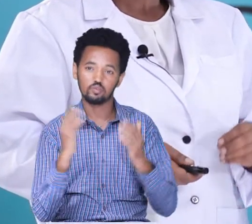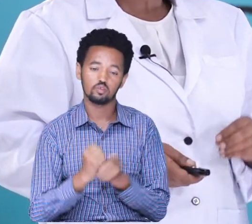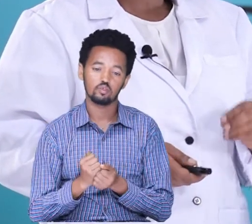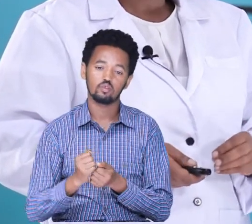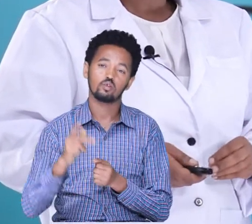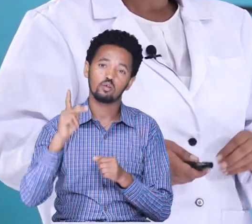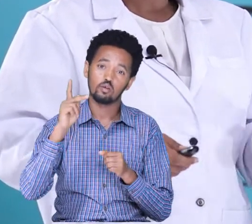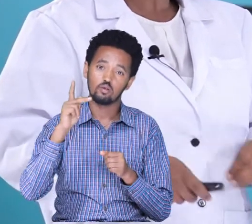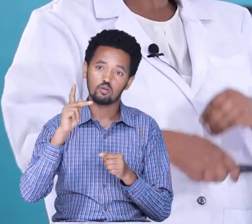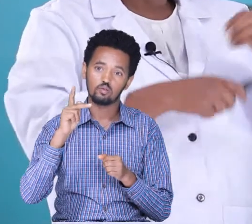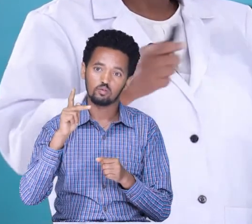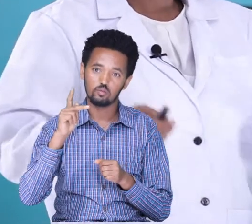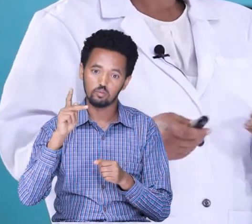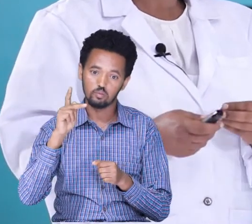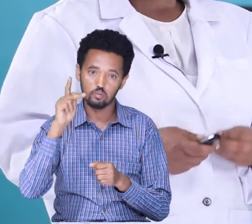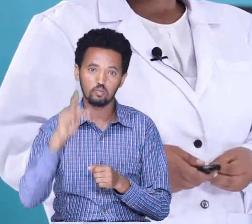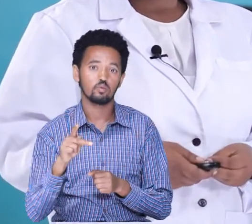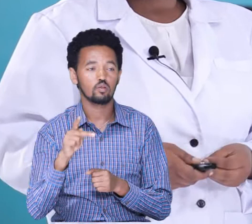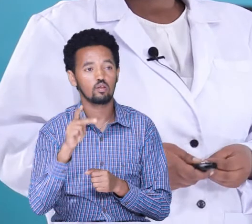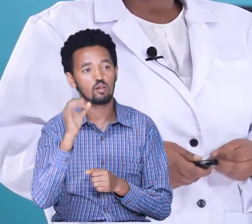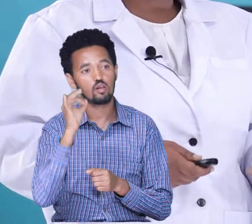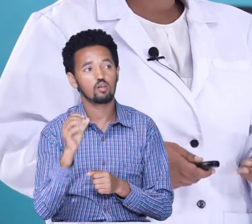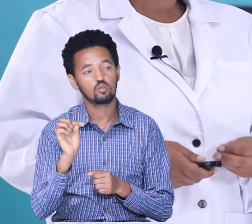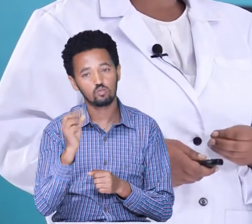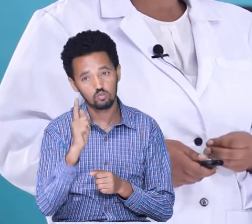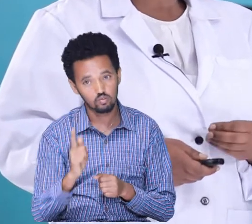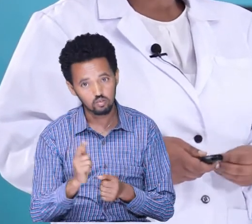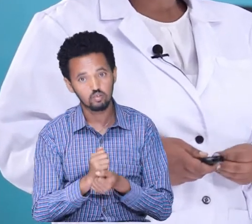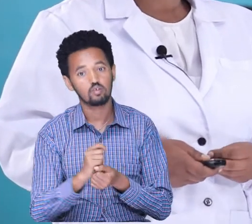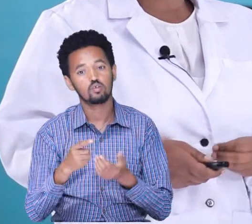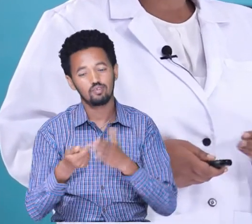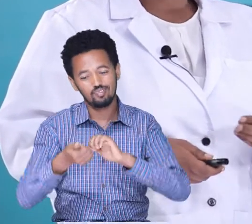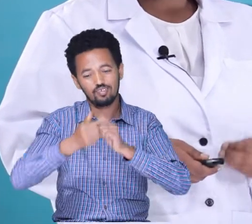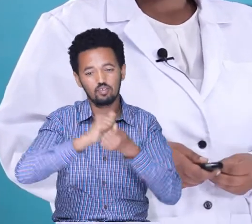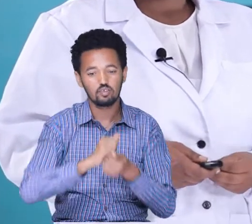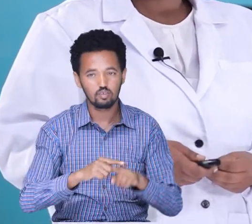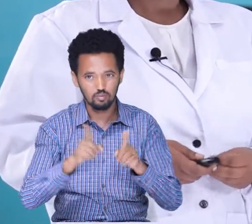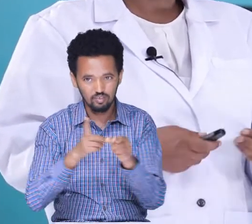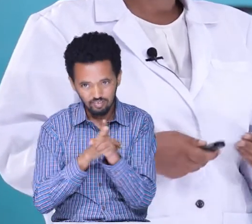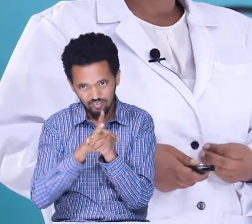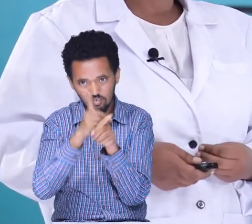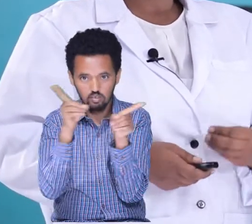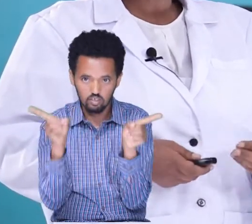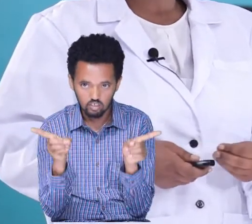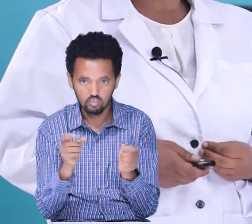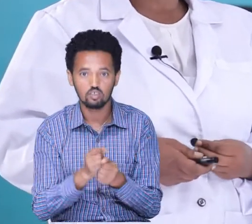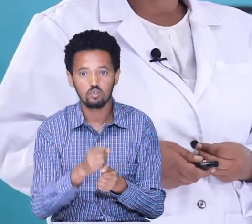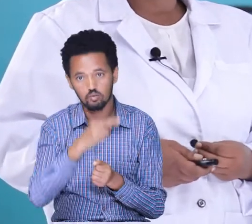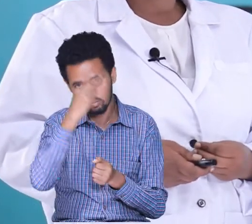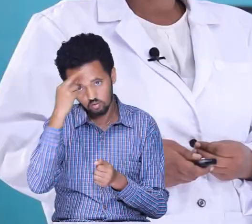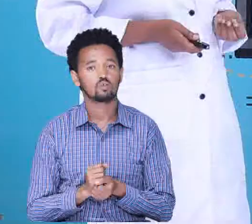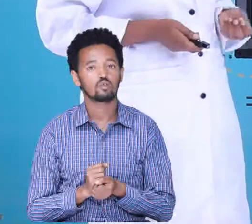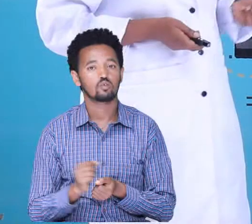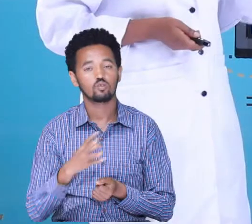Planetary winds blow over the globe permanently, but it changes its direction because of colorist